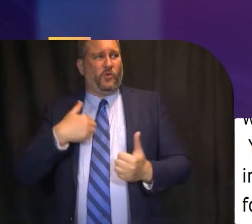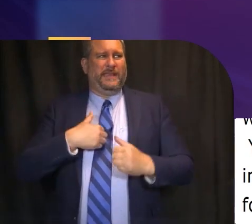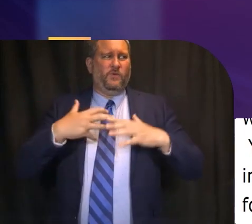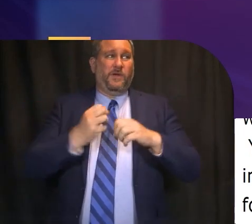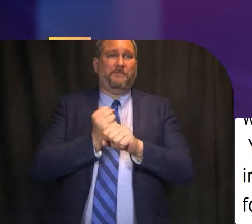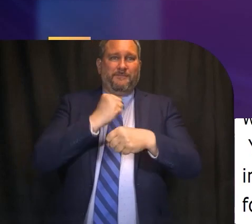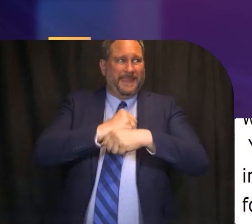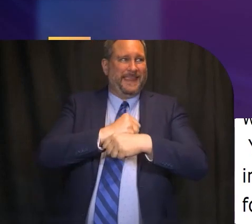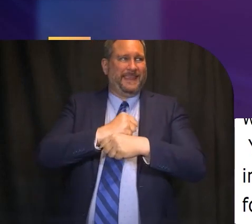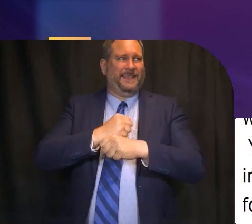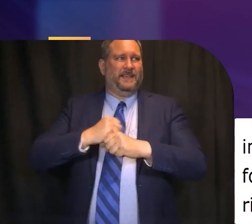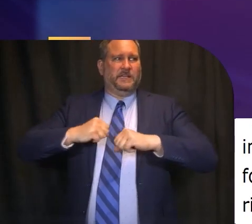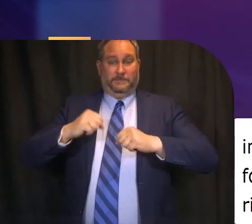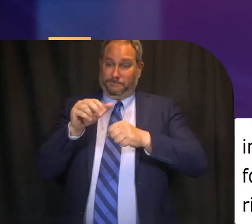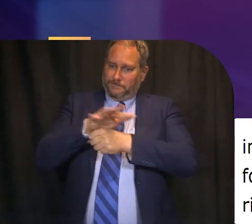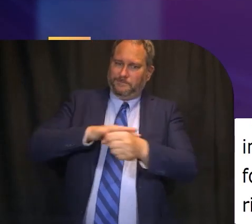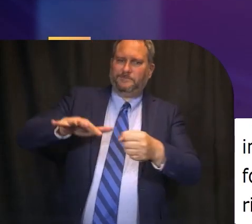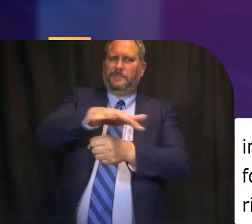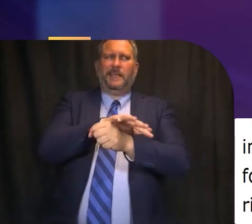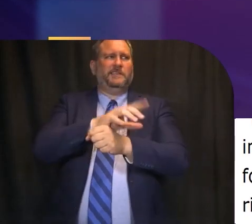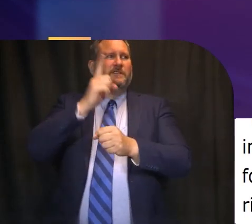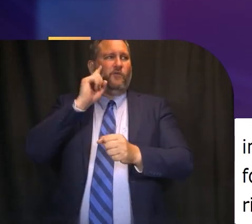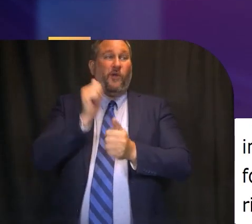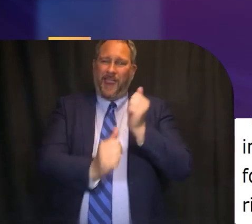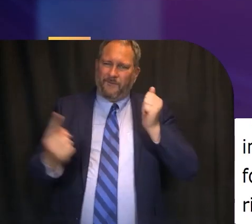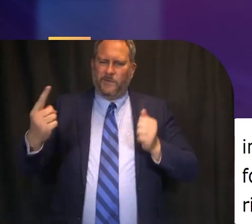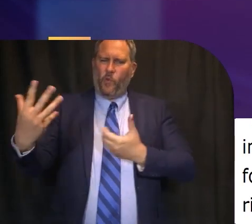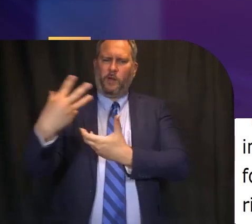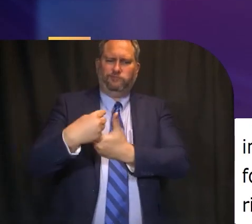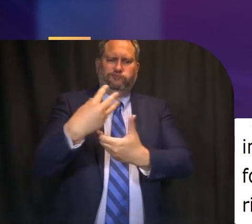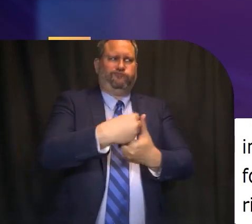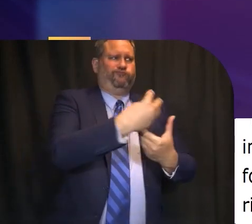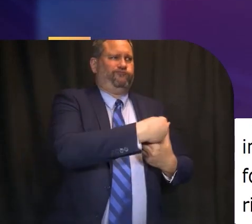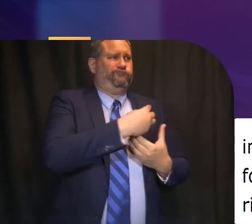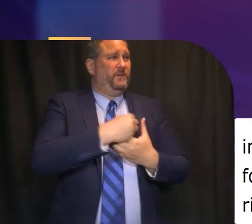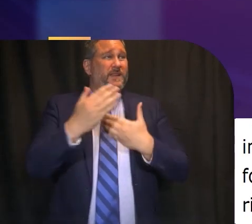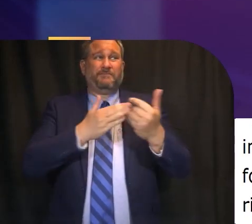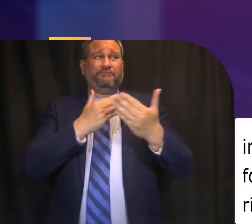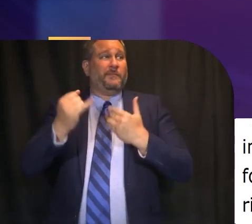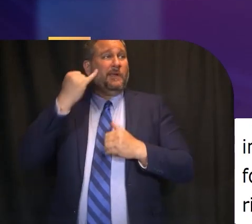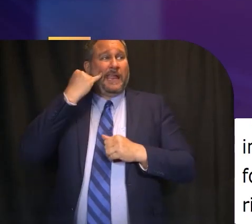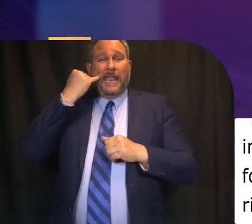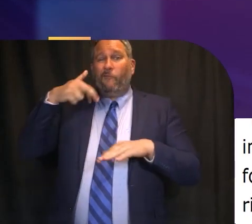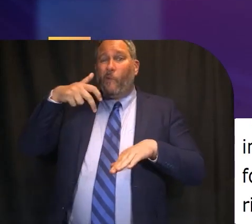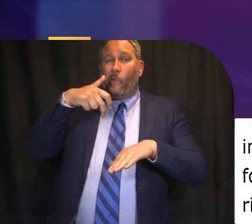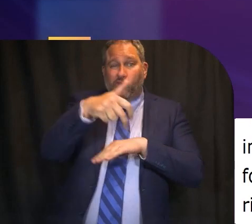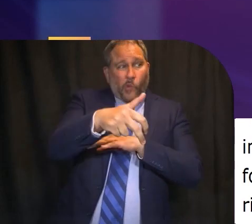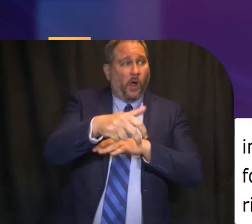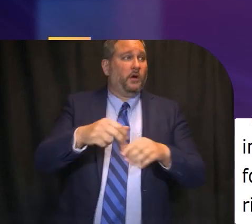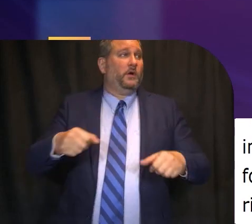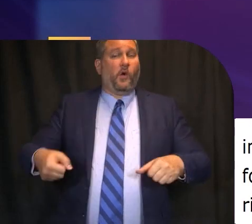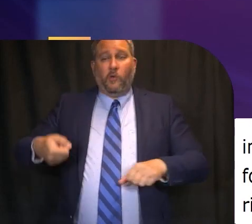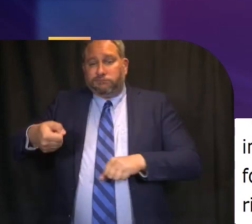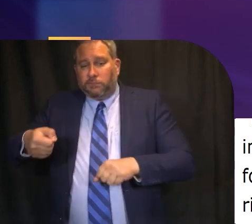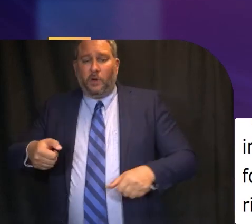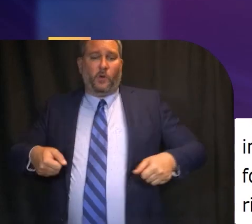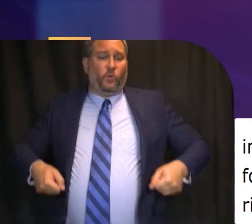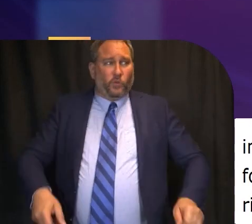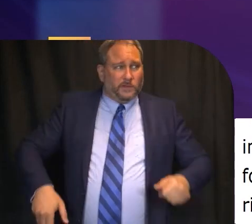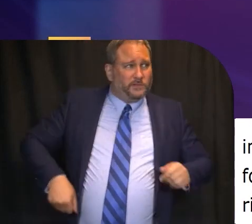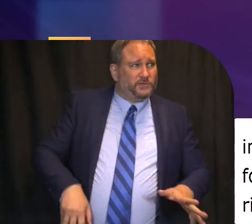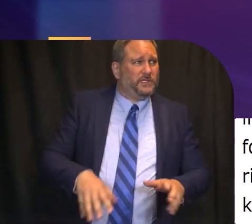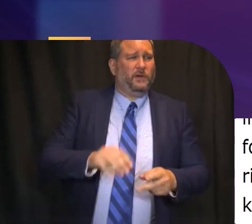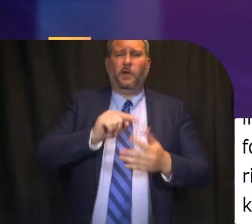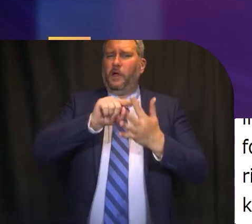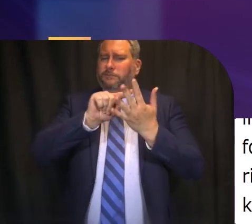to step, ride, or roll into it and feel that fundamental sense of belonging along the way. But we know there's